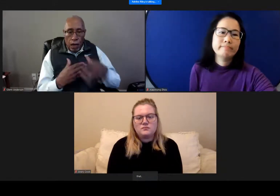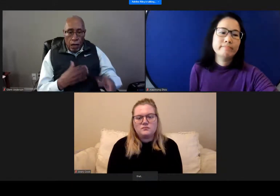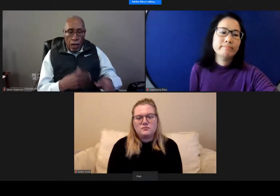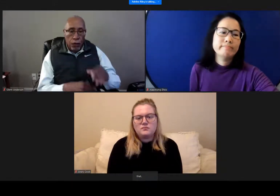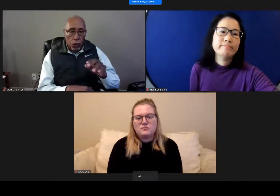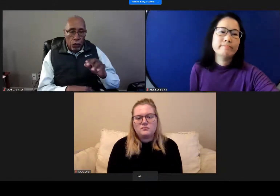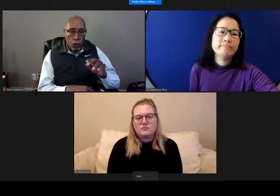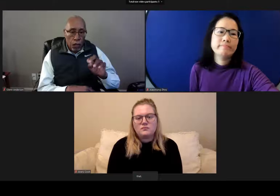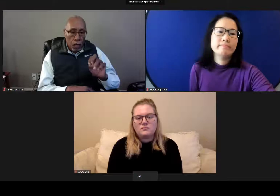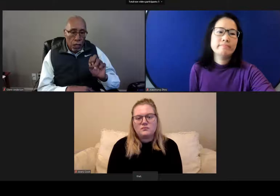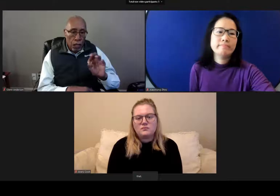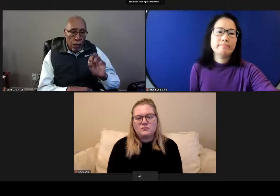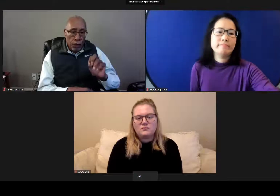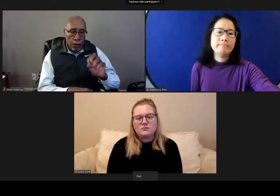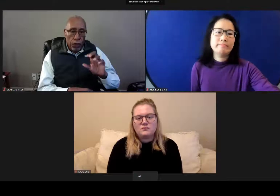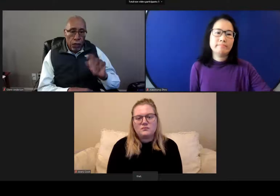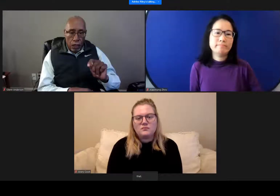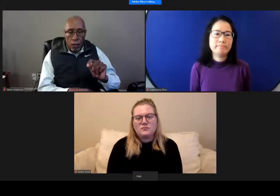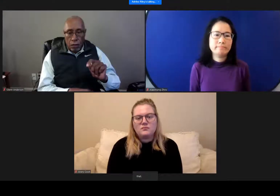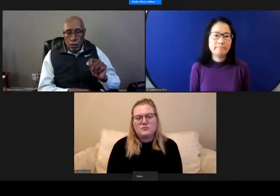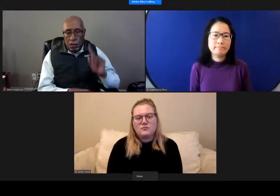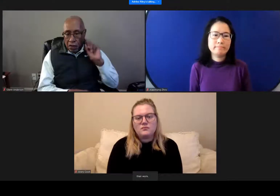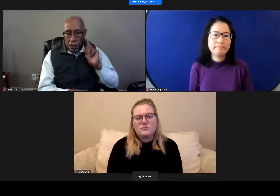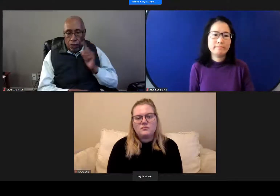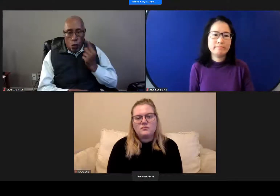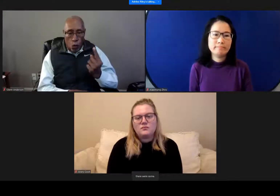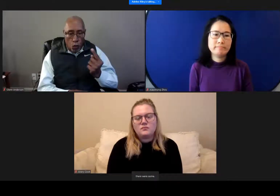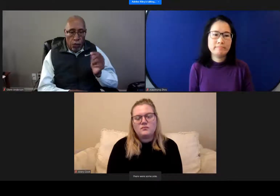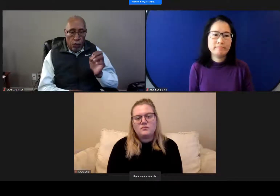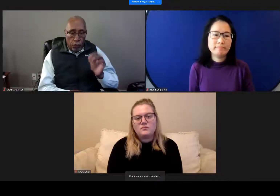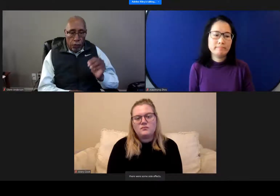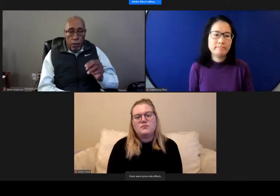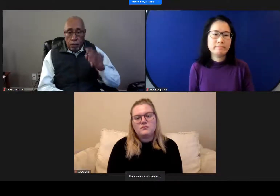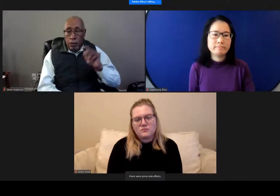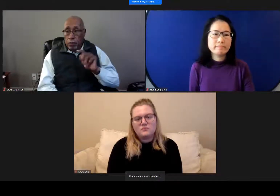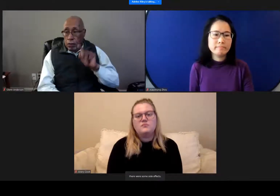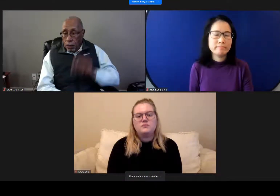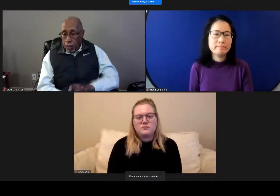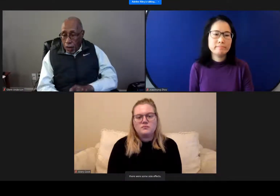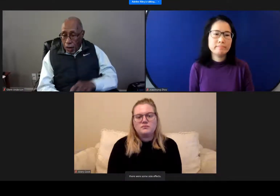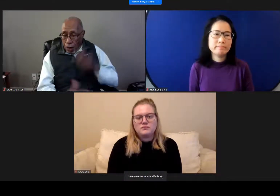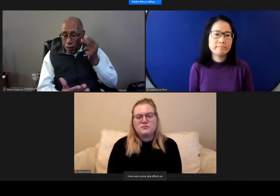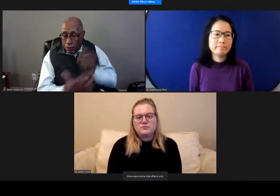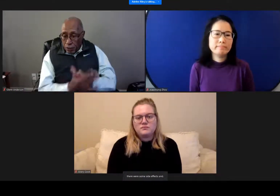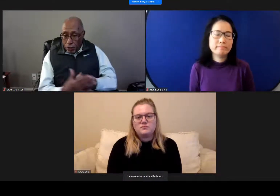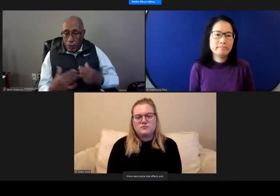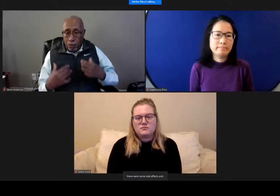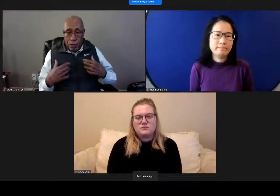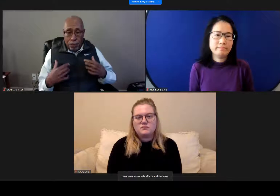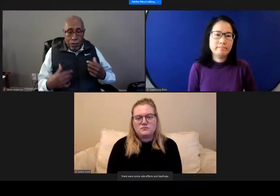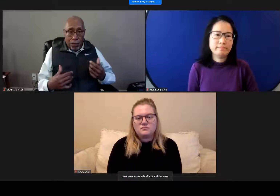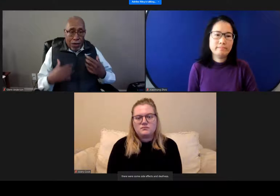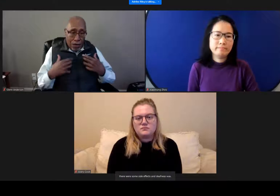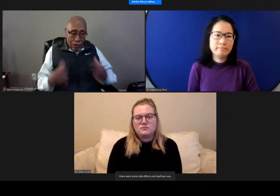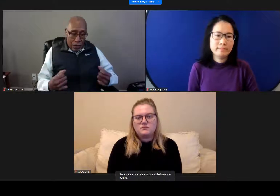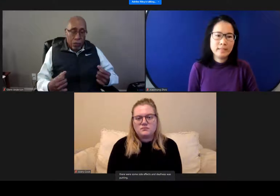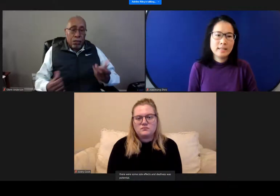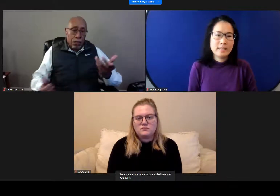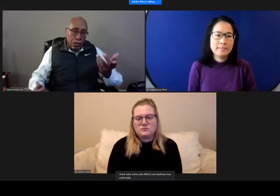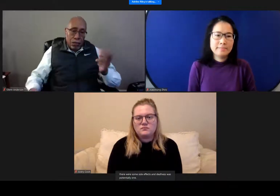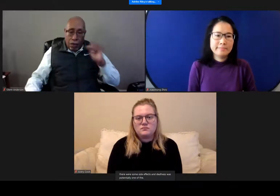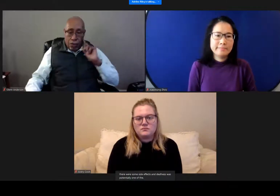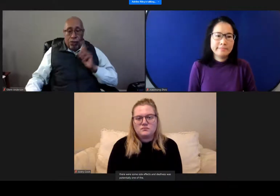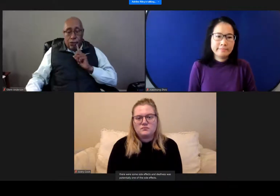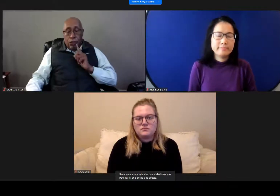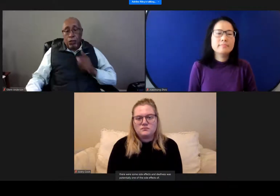there were some side effects and deafness was potentially one of the